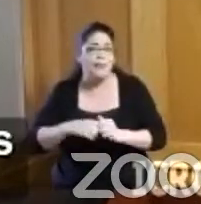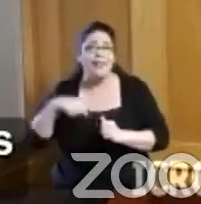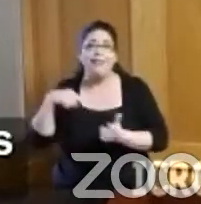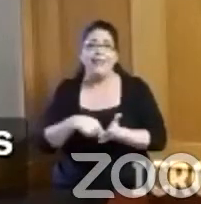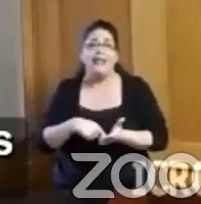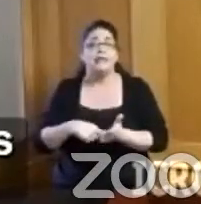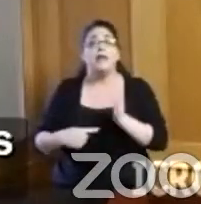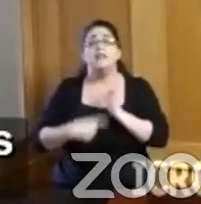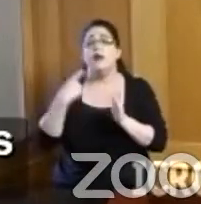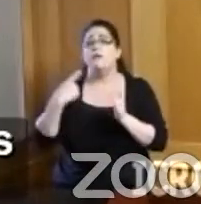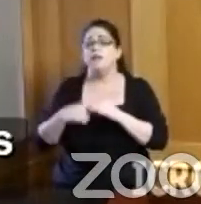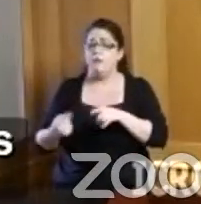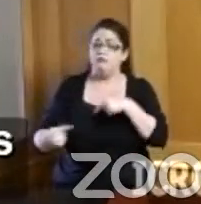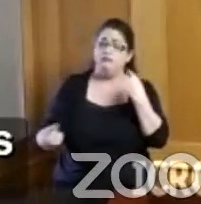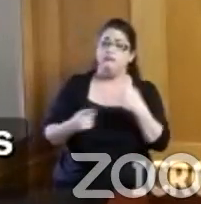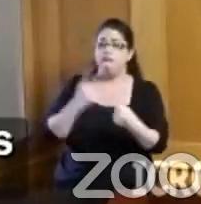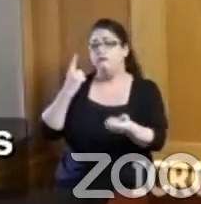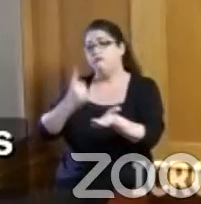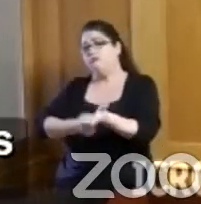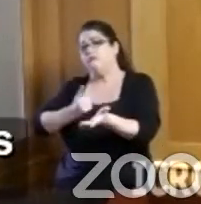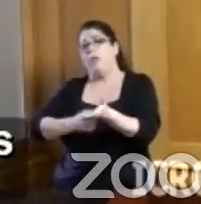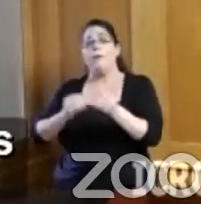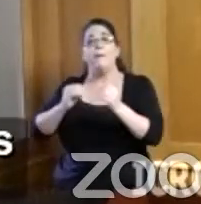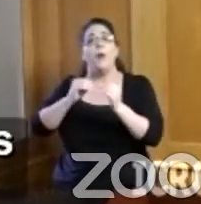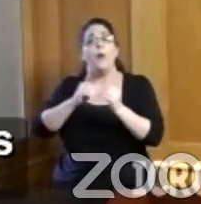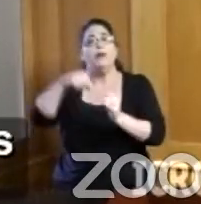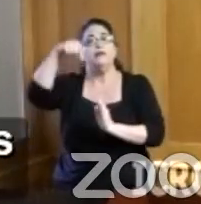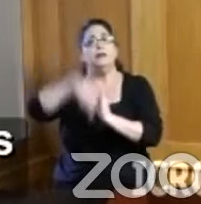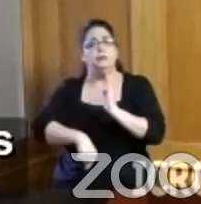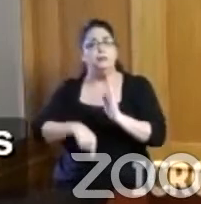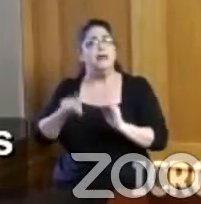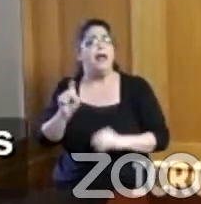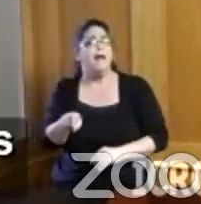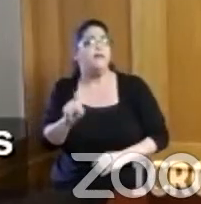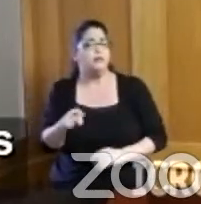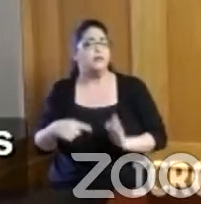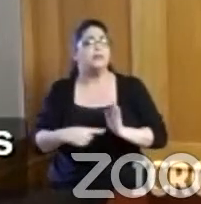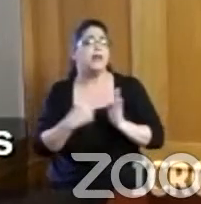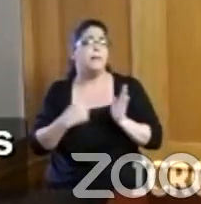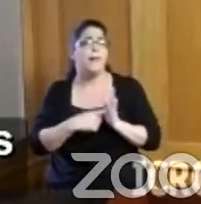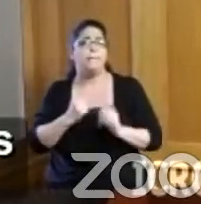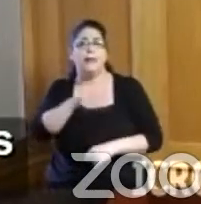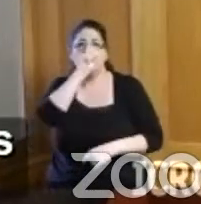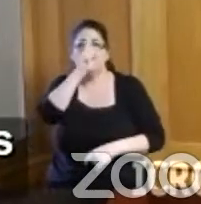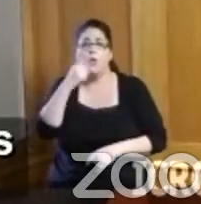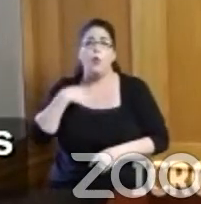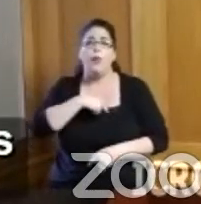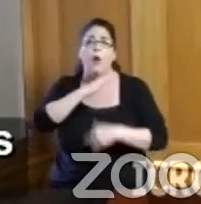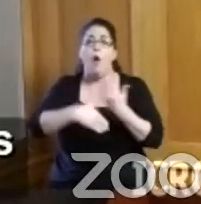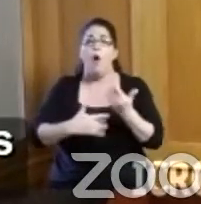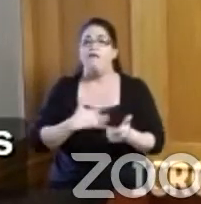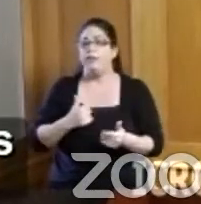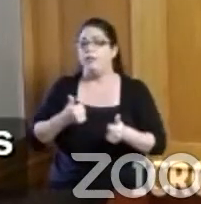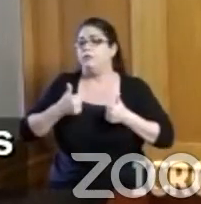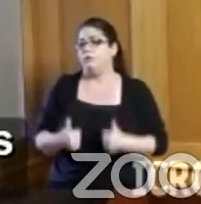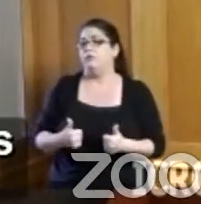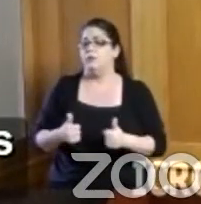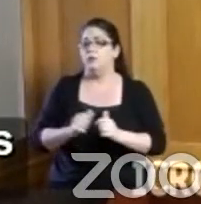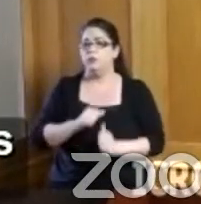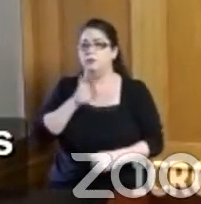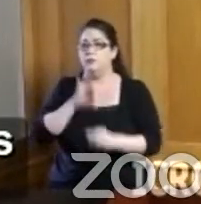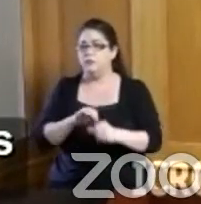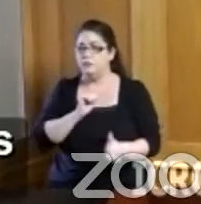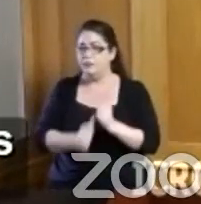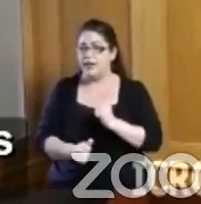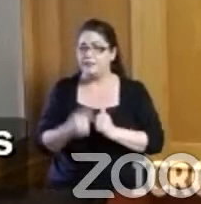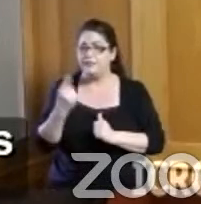sometimes we don't, and sometimes we have more discussion about it to make sure we all feel good about it. This is